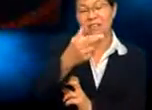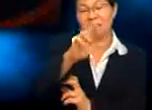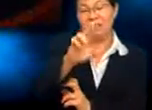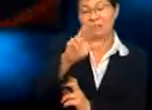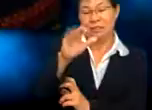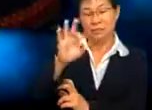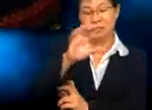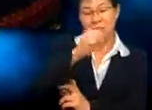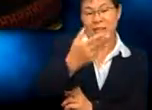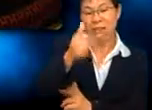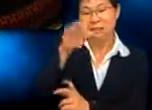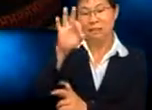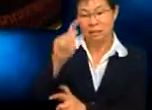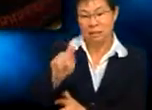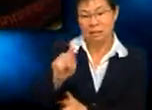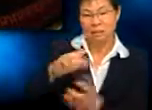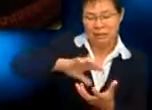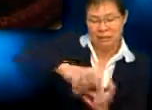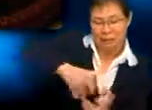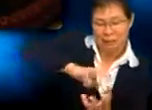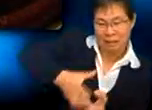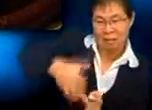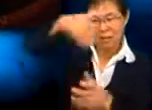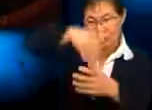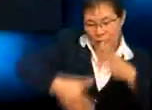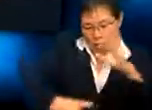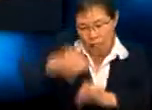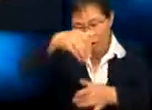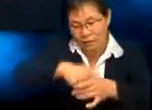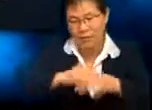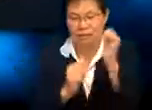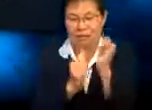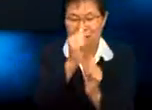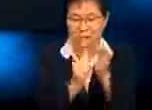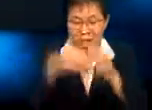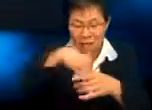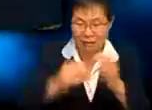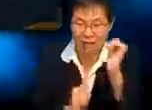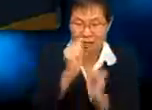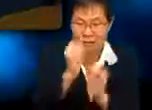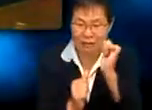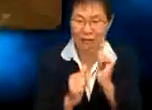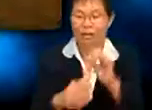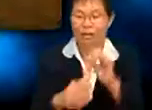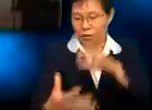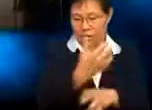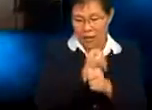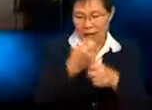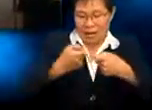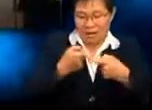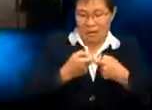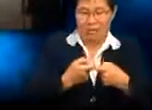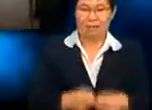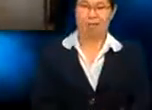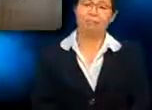shaft then turns the rotor that is found inside the generator, and voila, you get